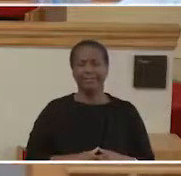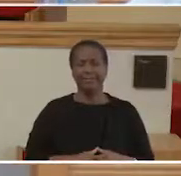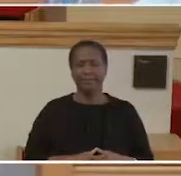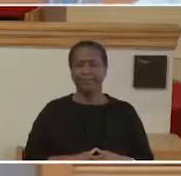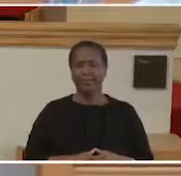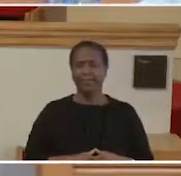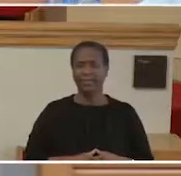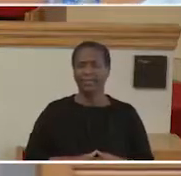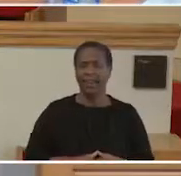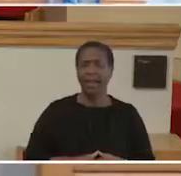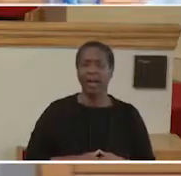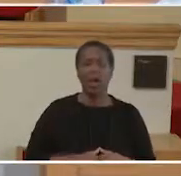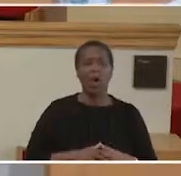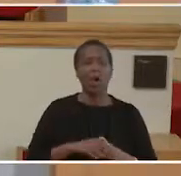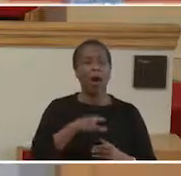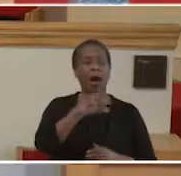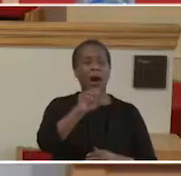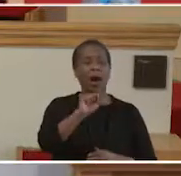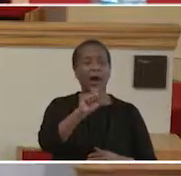or a stocking stuffer.